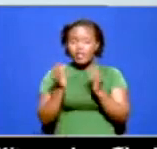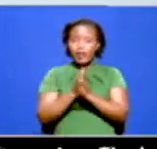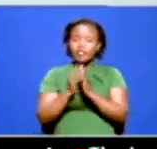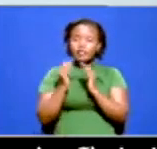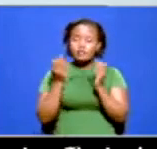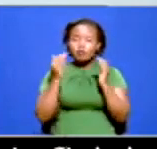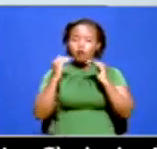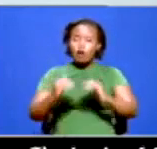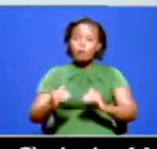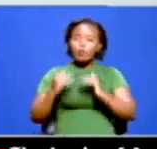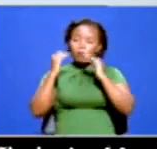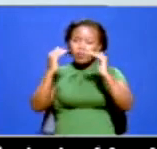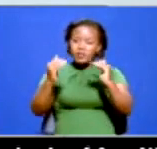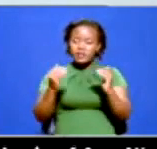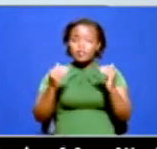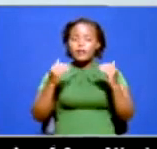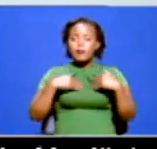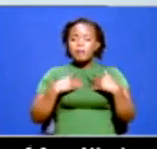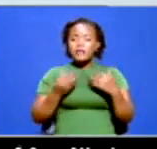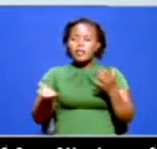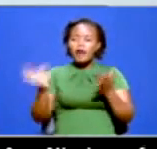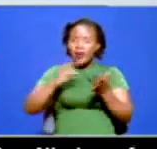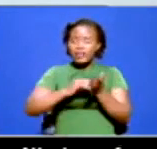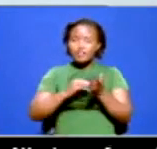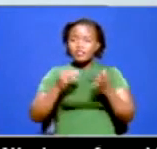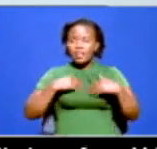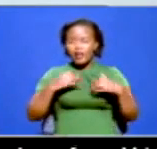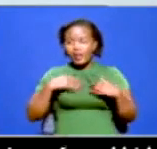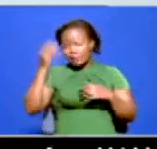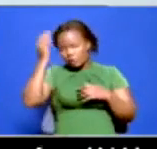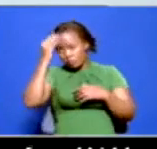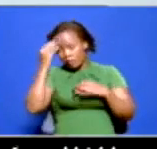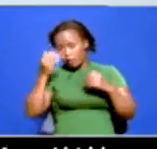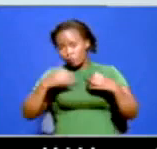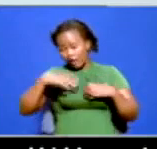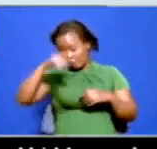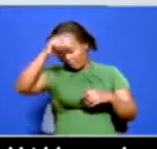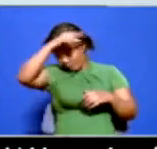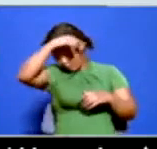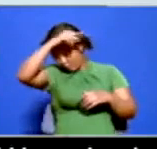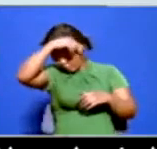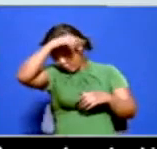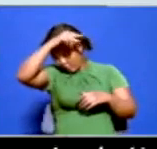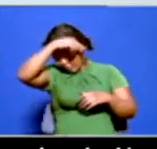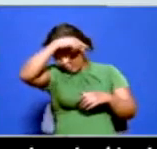I headed to India to do a degree in